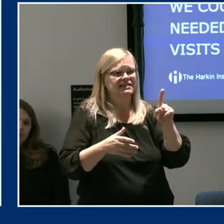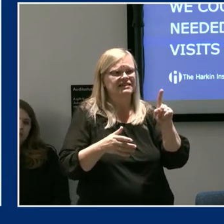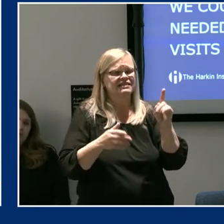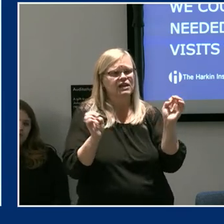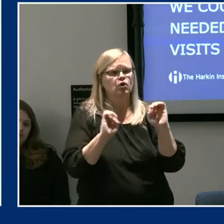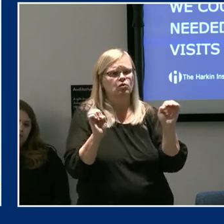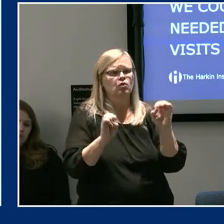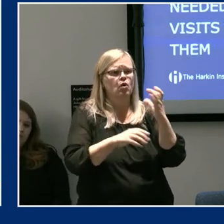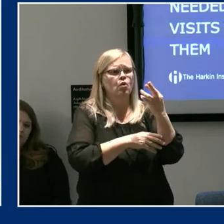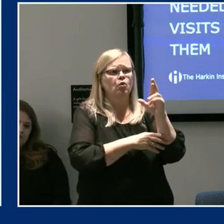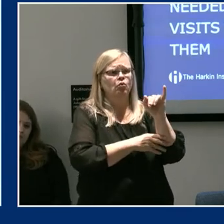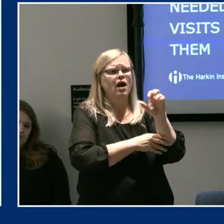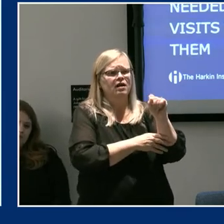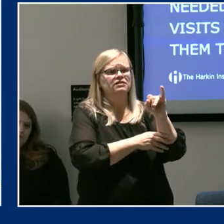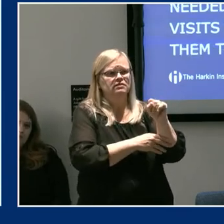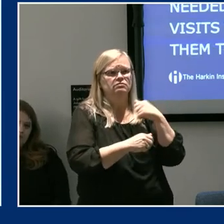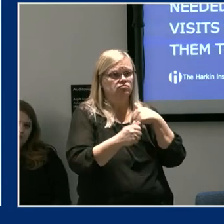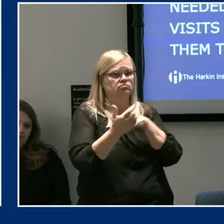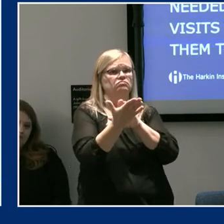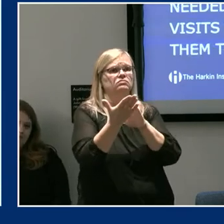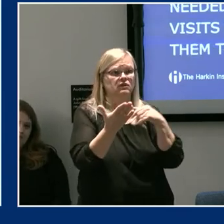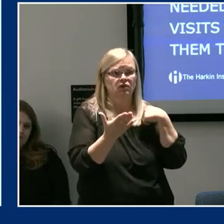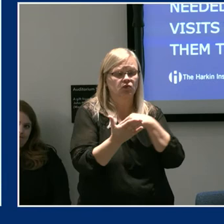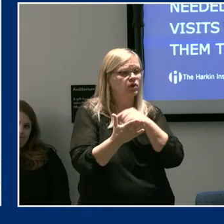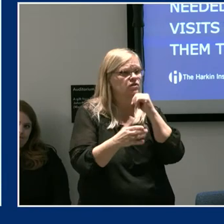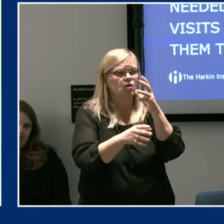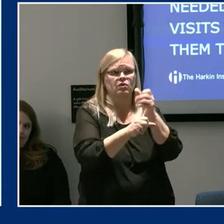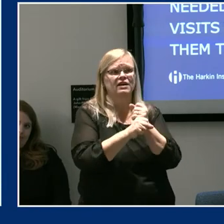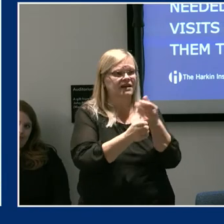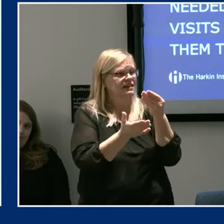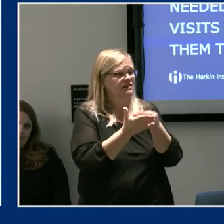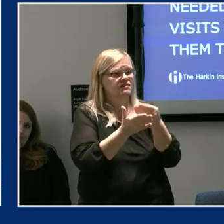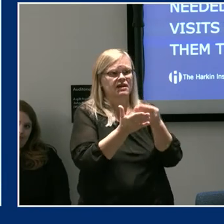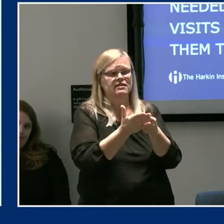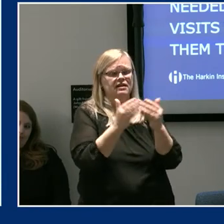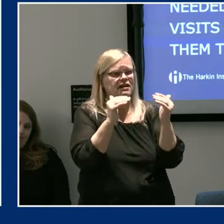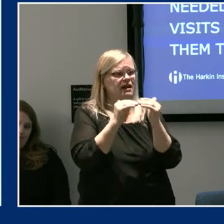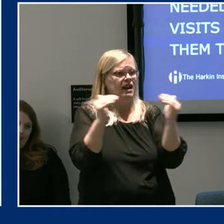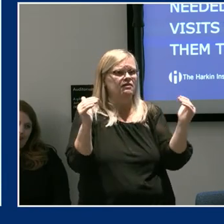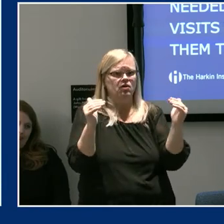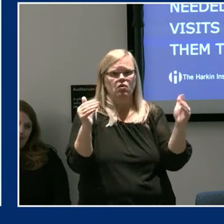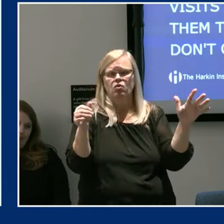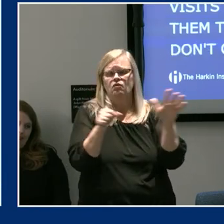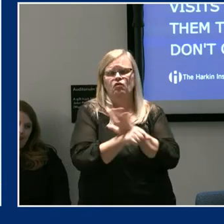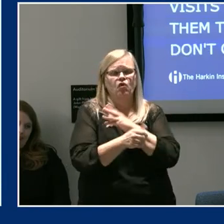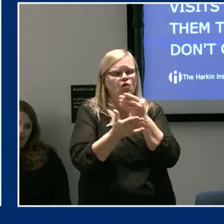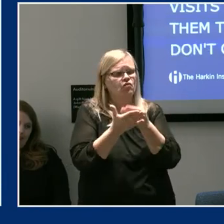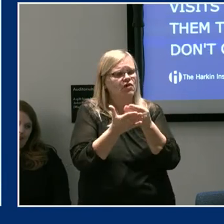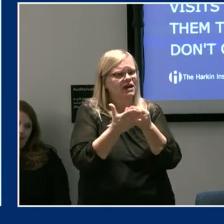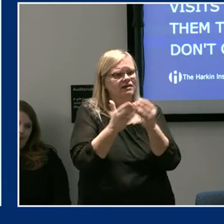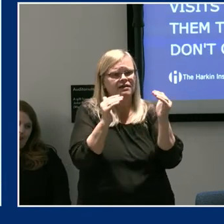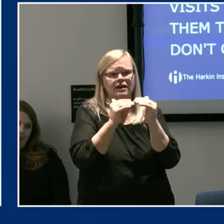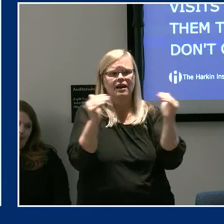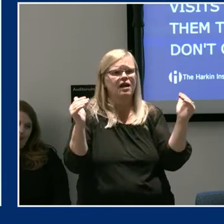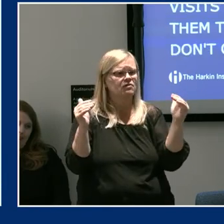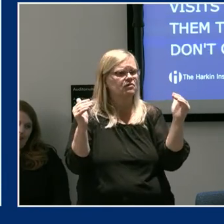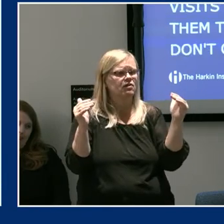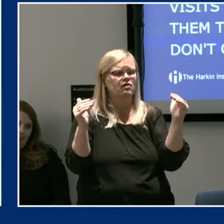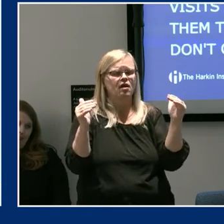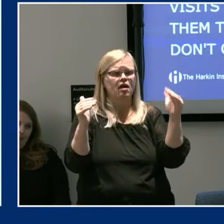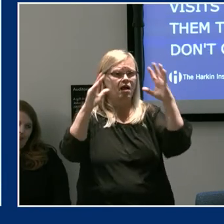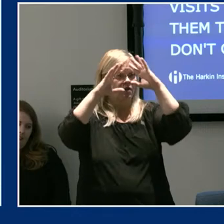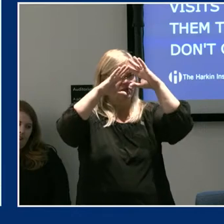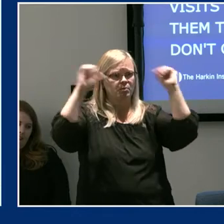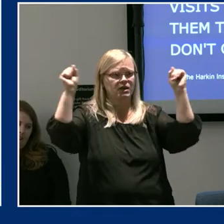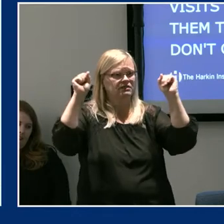that we are facing if we don't get the funding level, the full funding of the